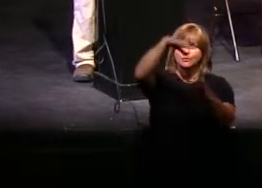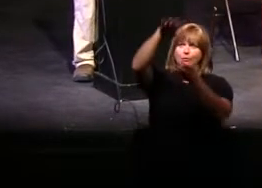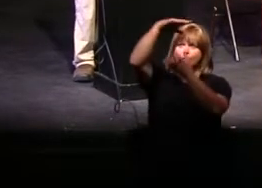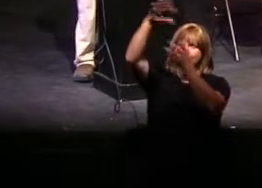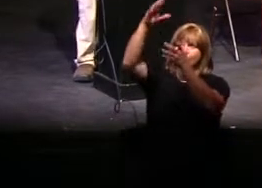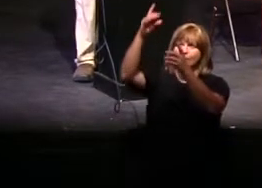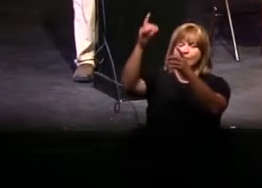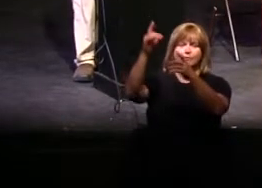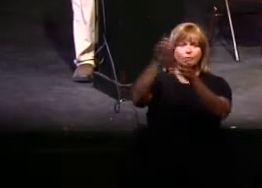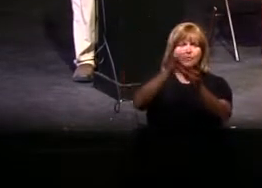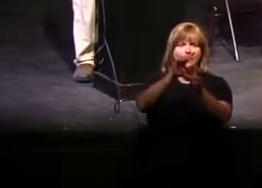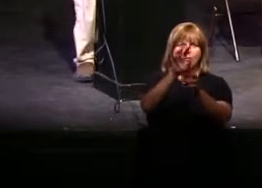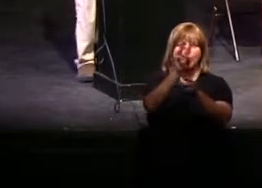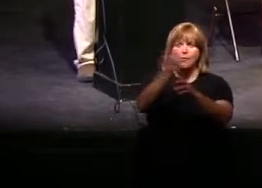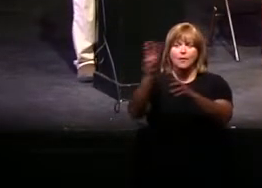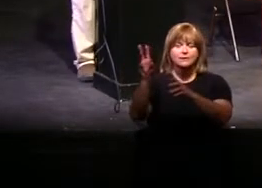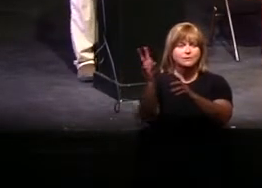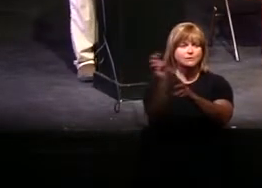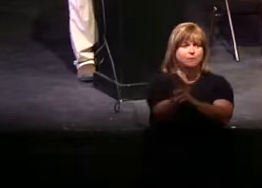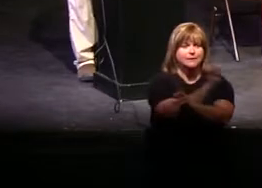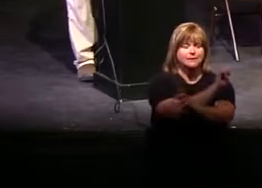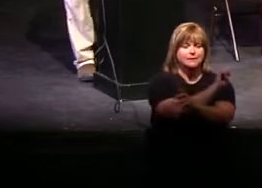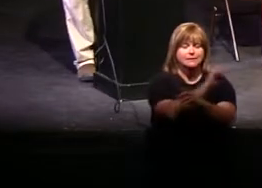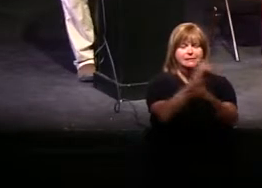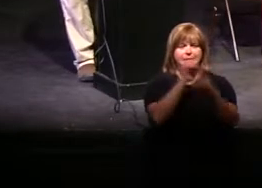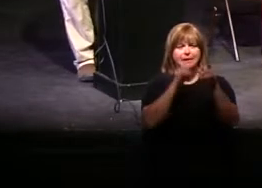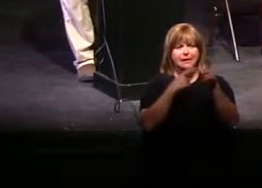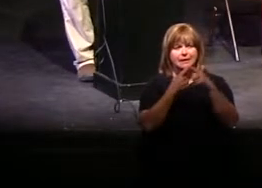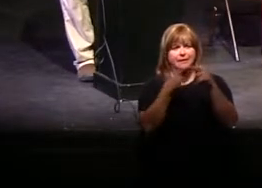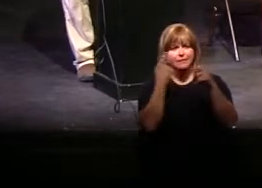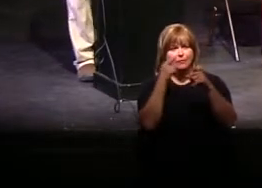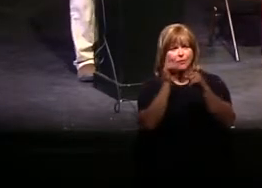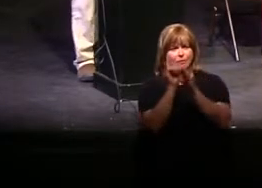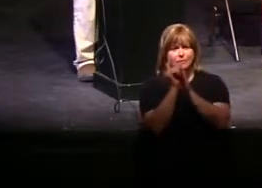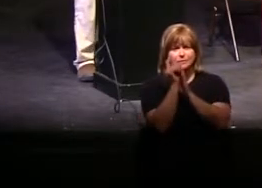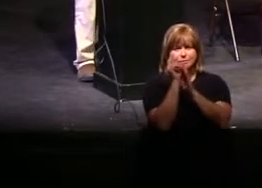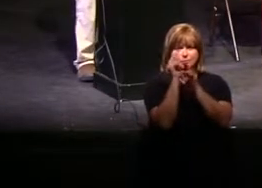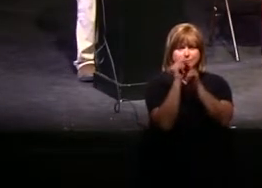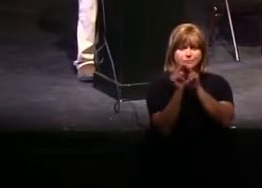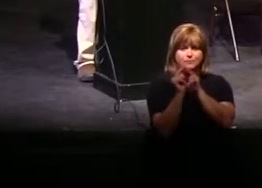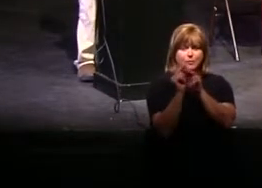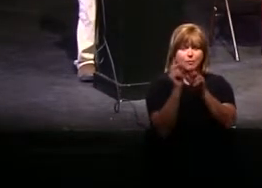to east, but still, for those brief intact